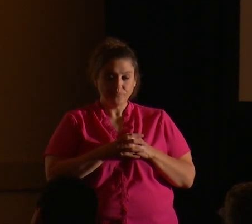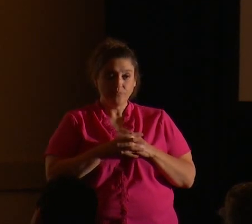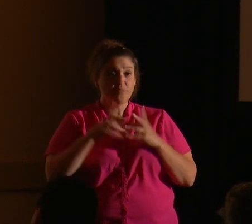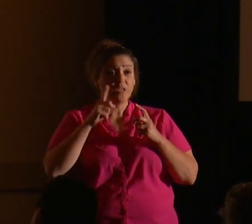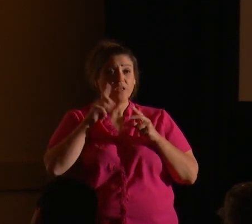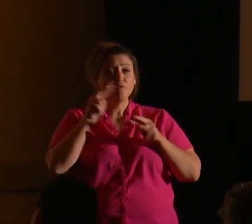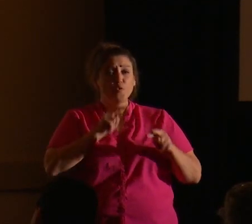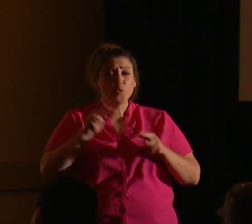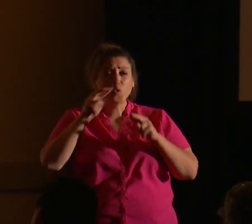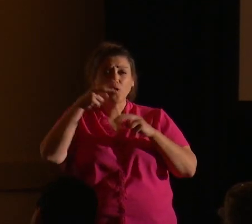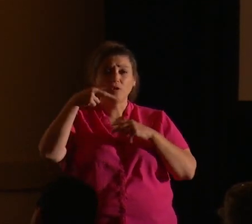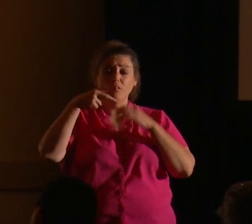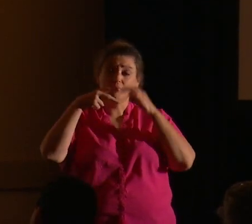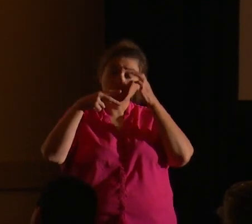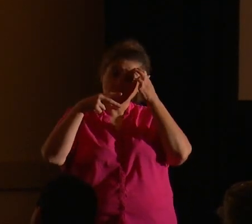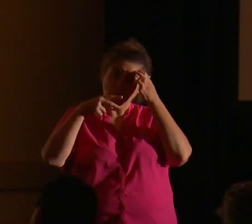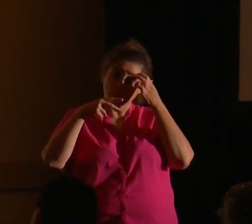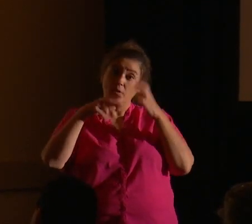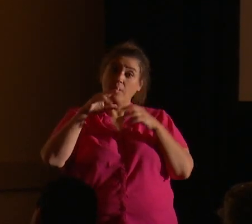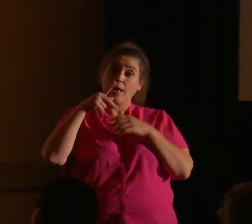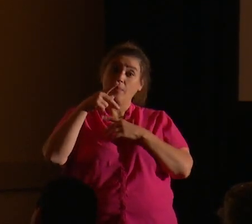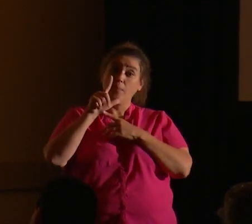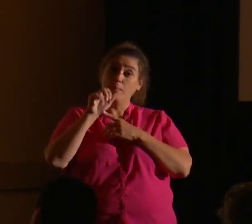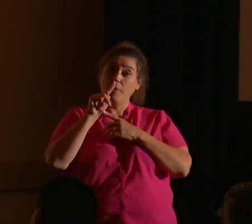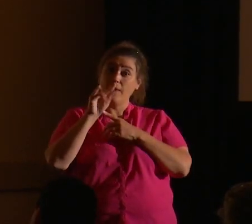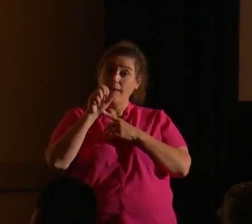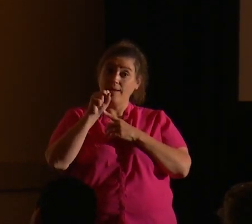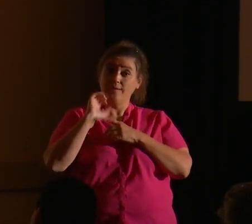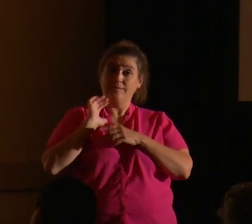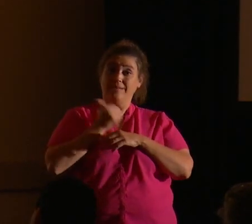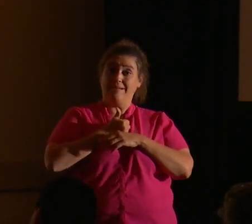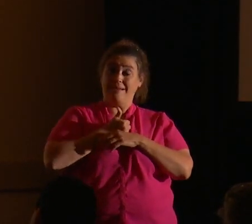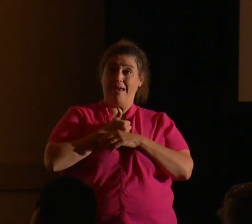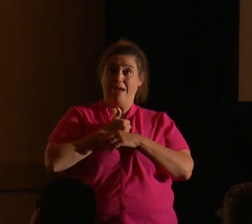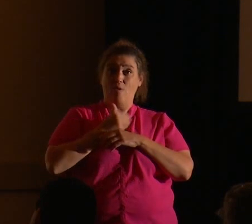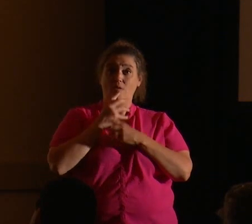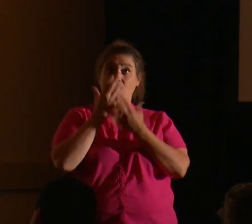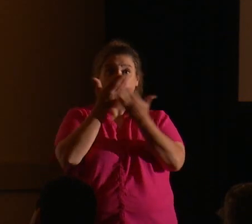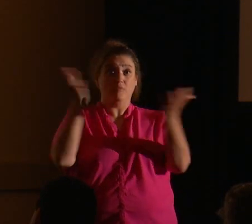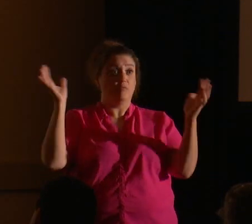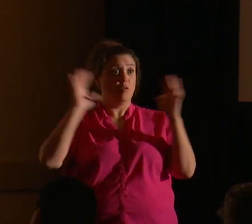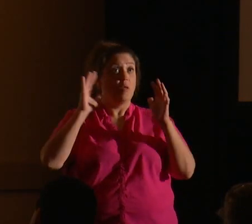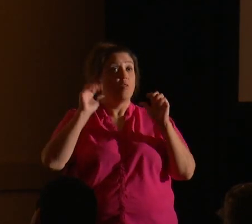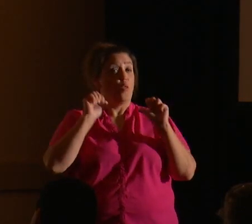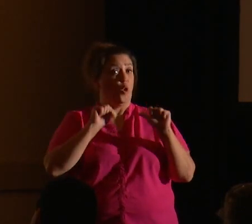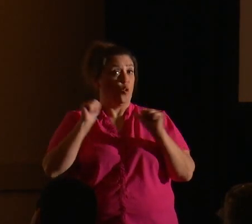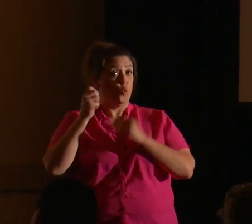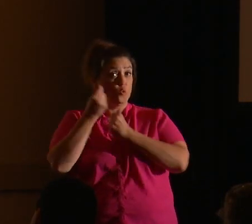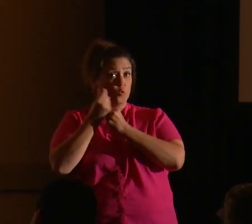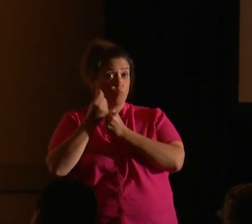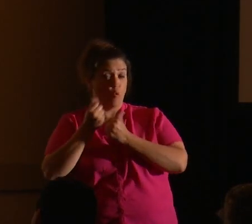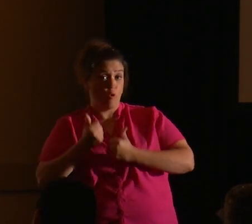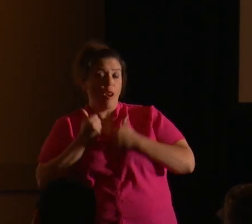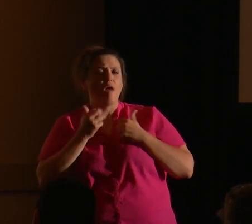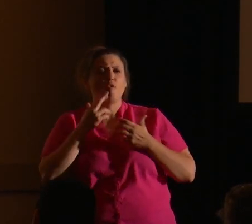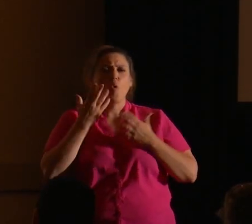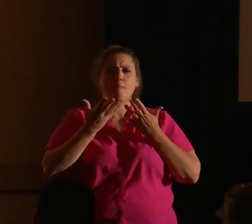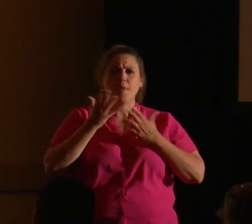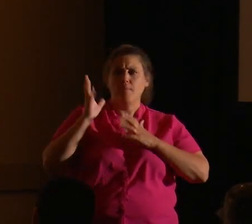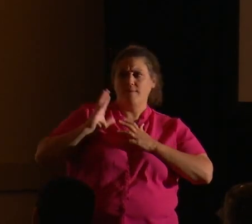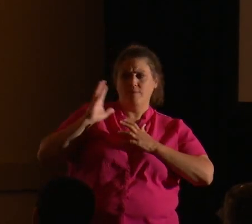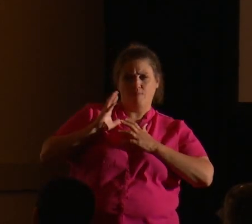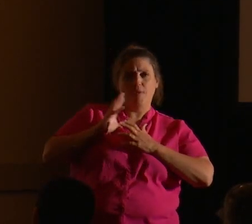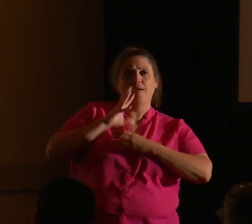our own solar system that might be capable of supporting life or have done so in the past. To look at